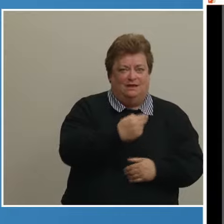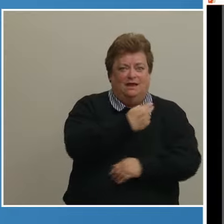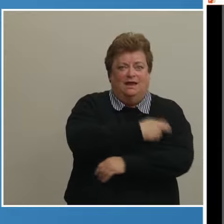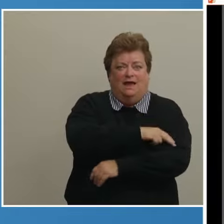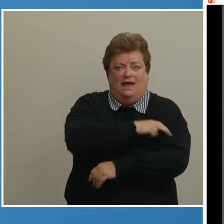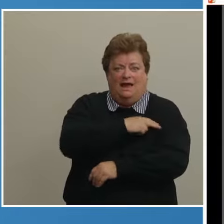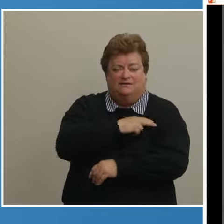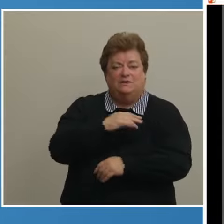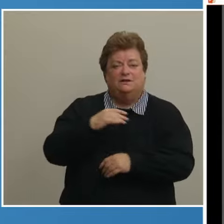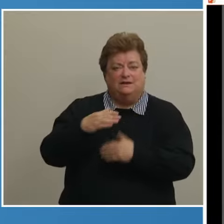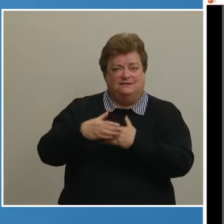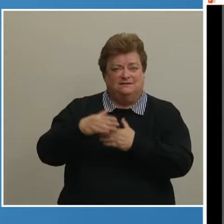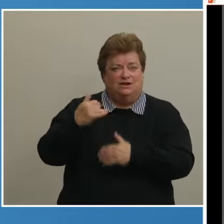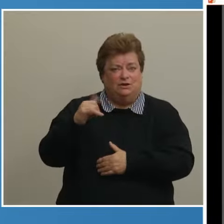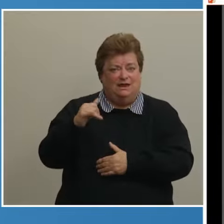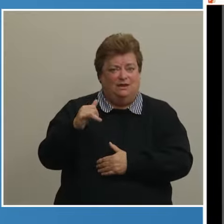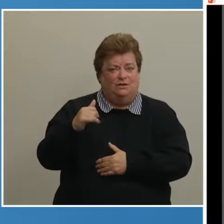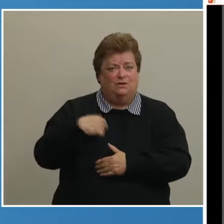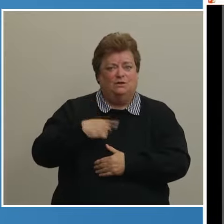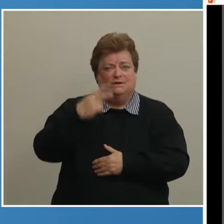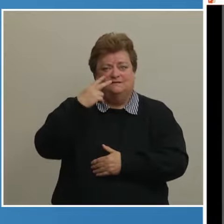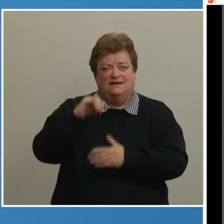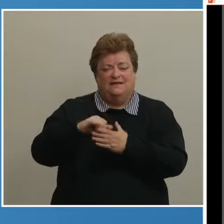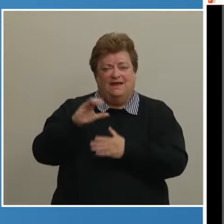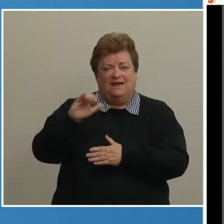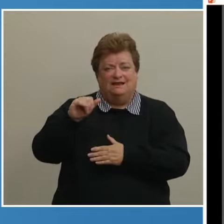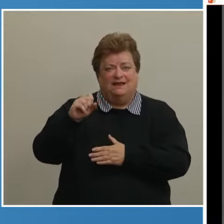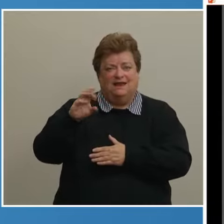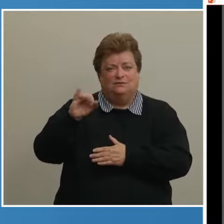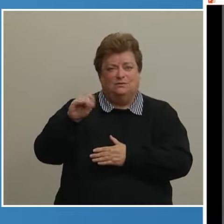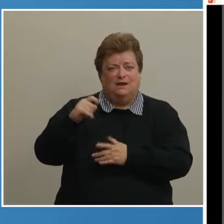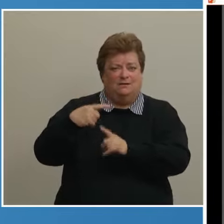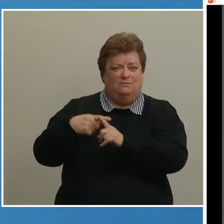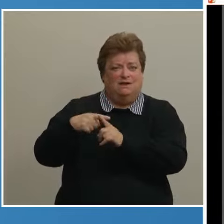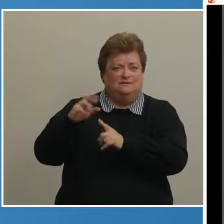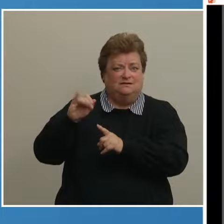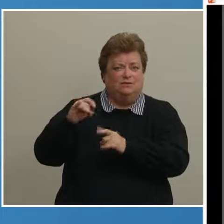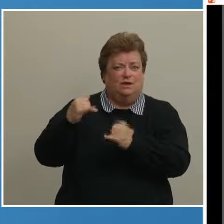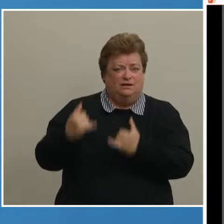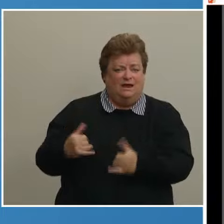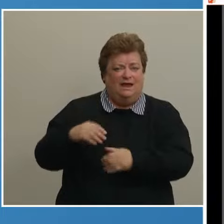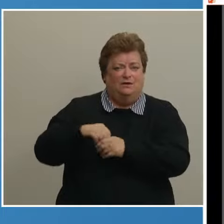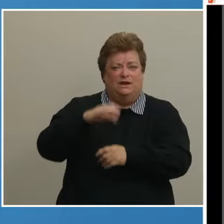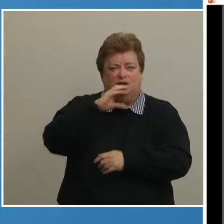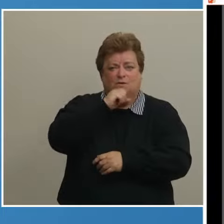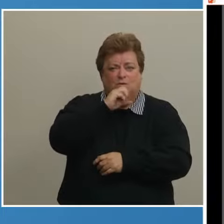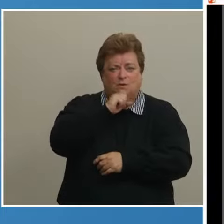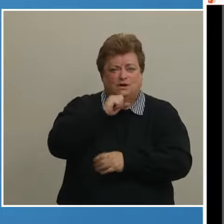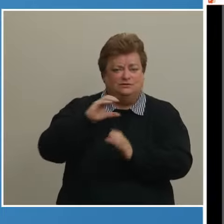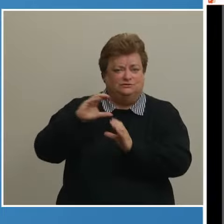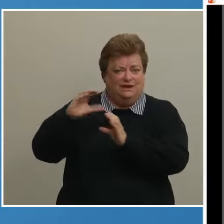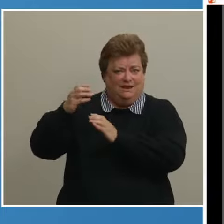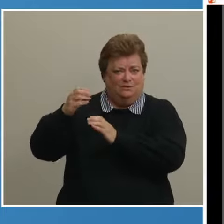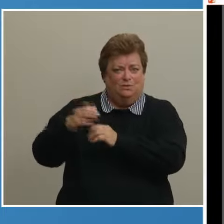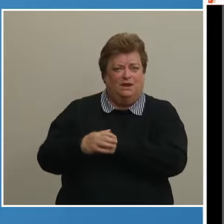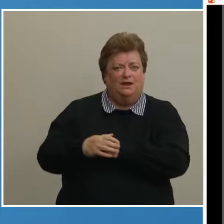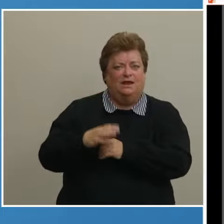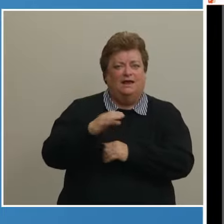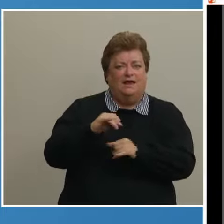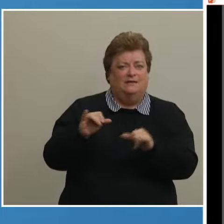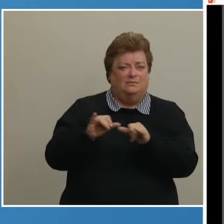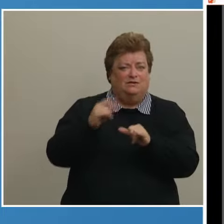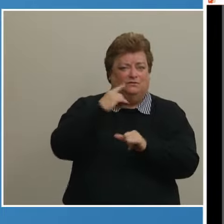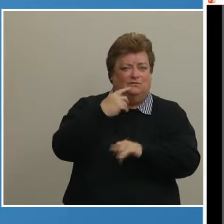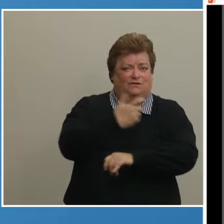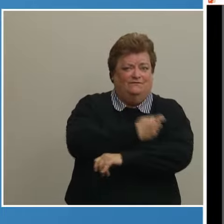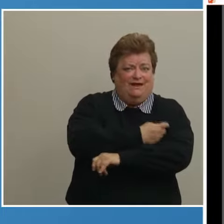capacity is in yellow. You will see that the case rate and positivity rate are in the orange category, and the metric